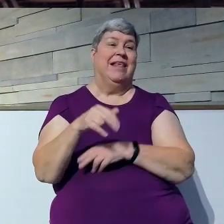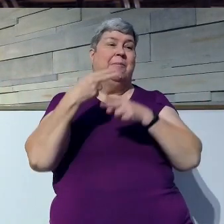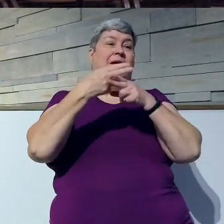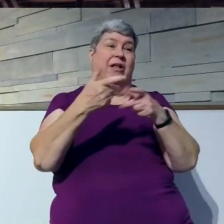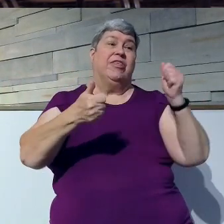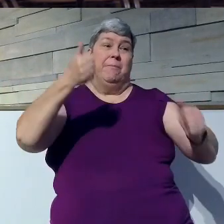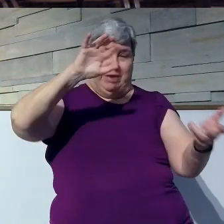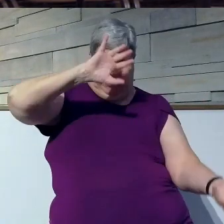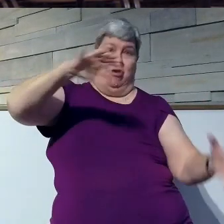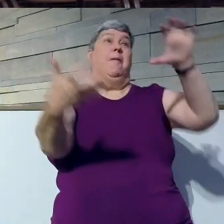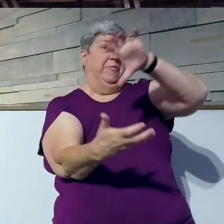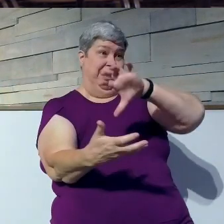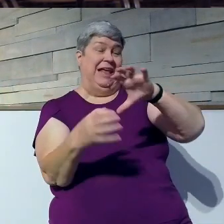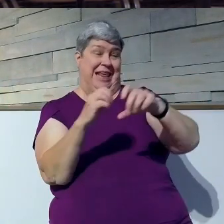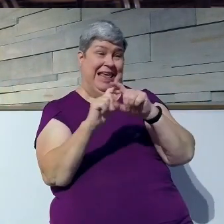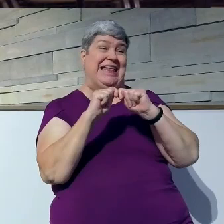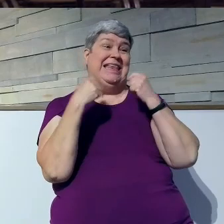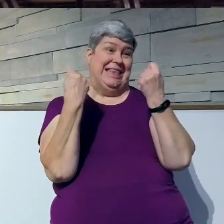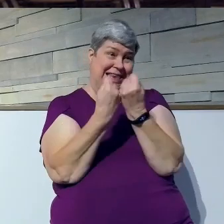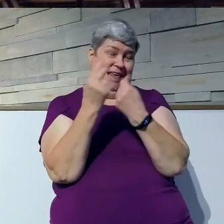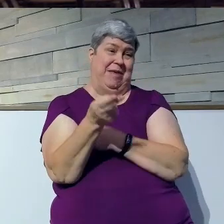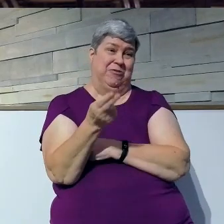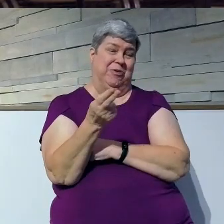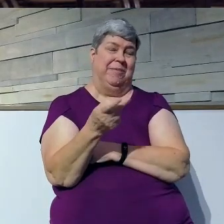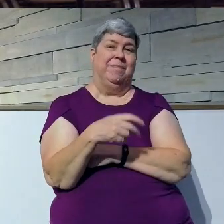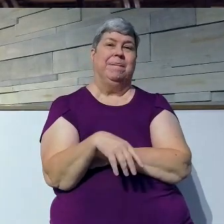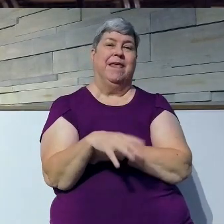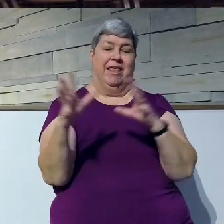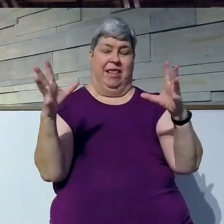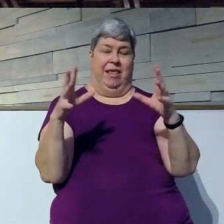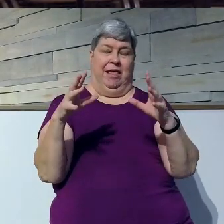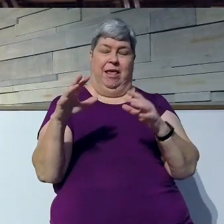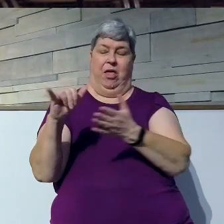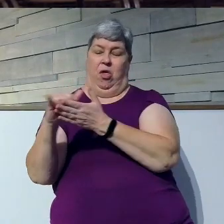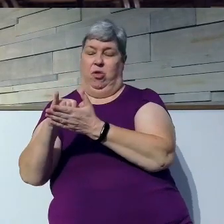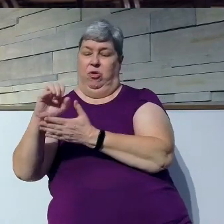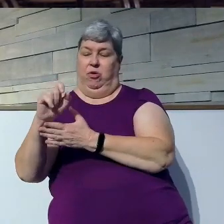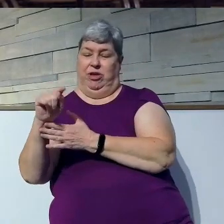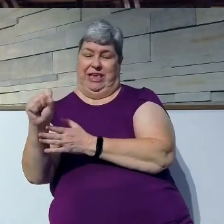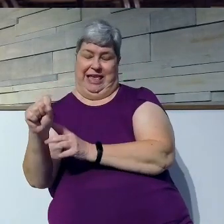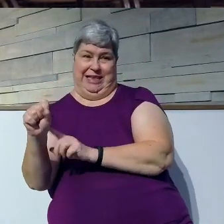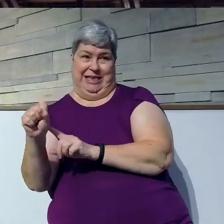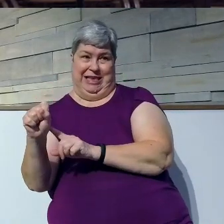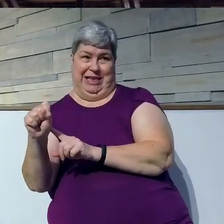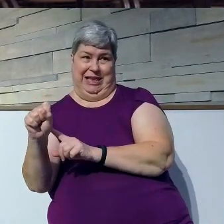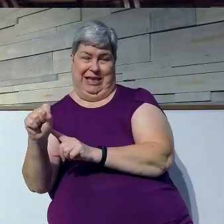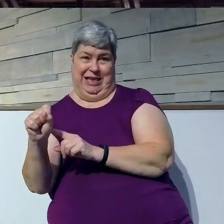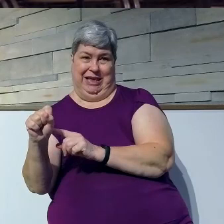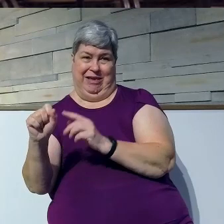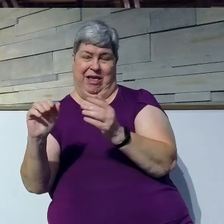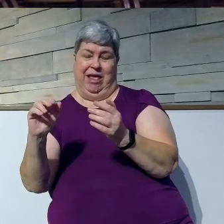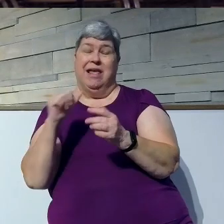called the biggest upset in team history. They came together, the New York Jets, a rival league to